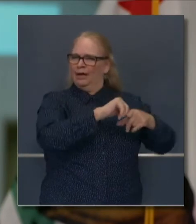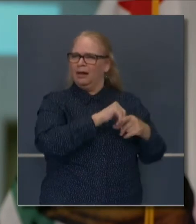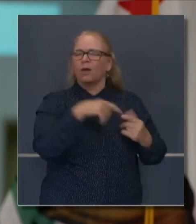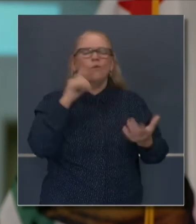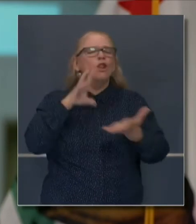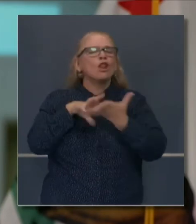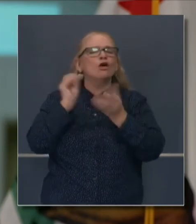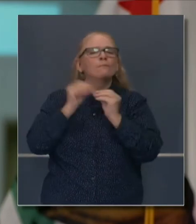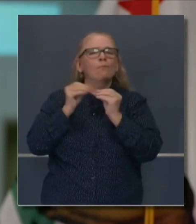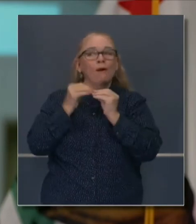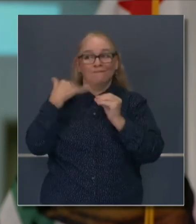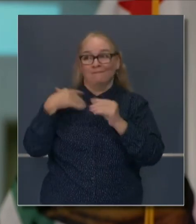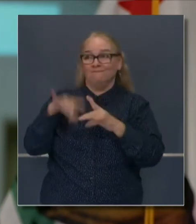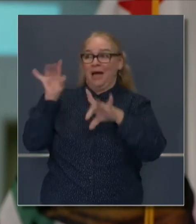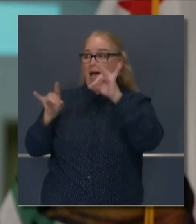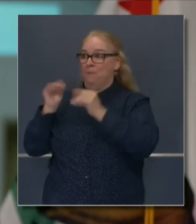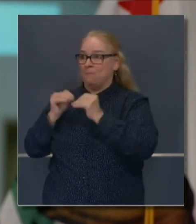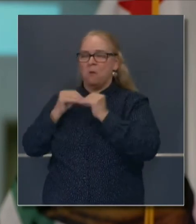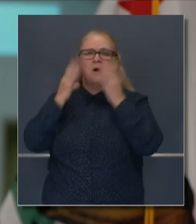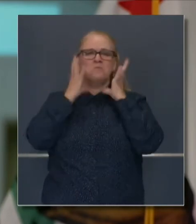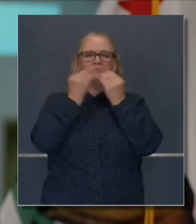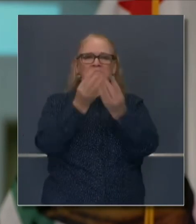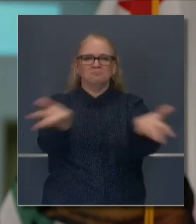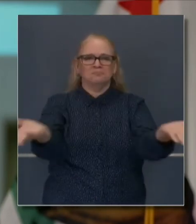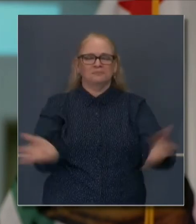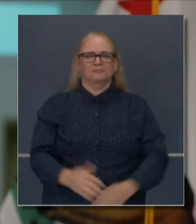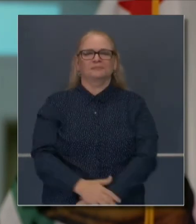shortly. Brody Levesque, LA Blade.